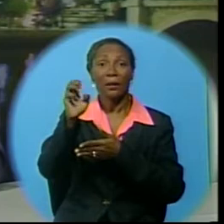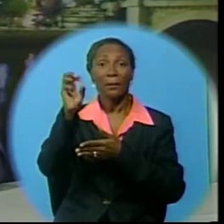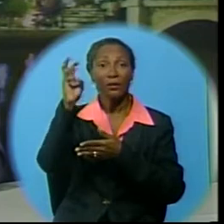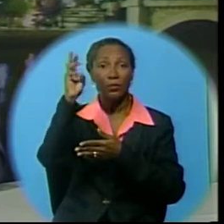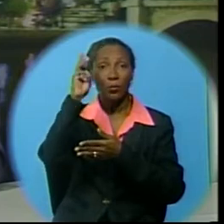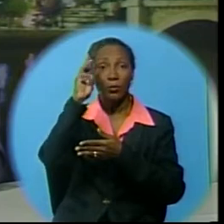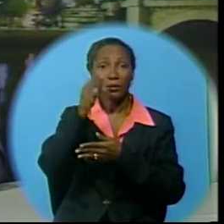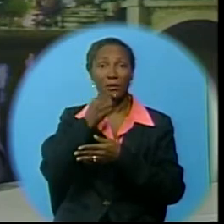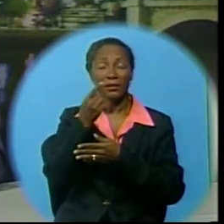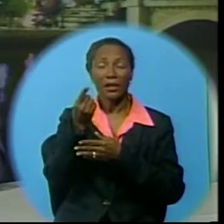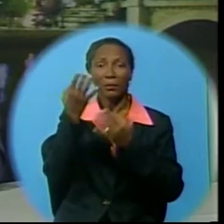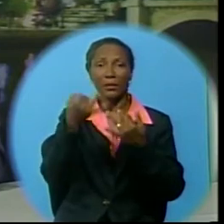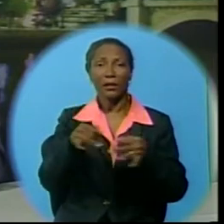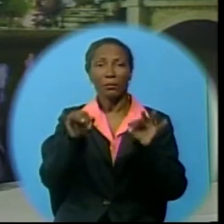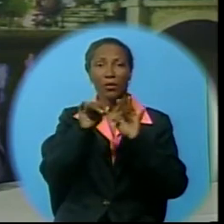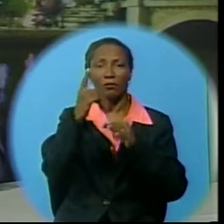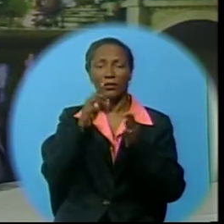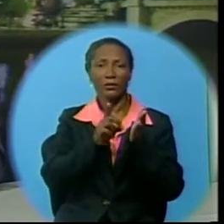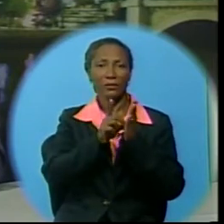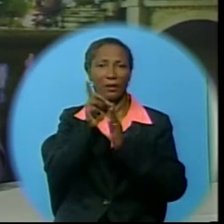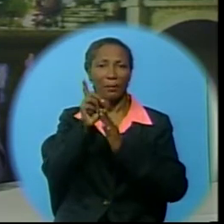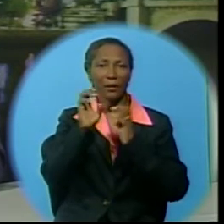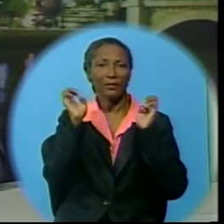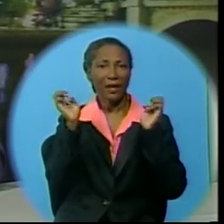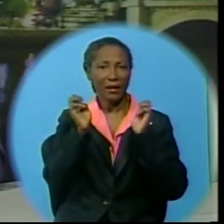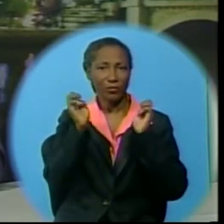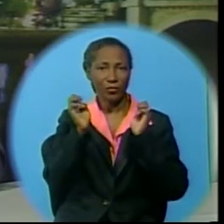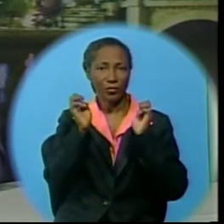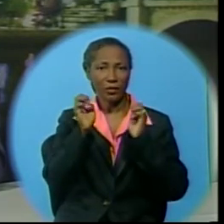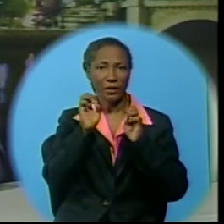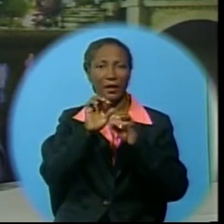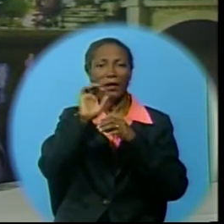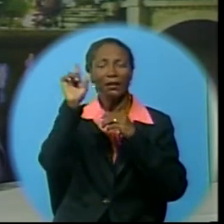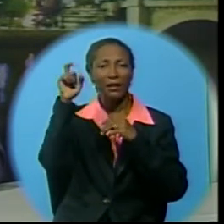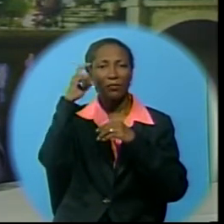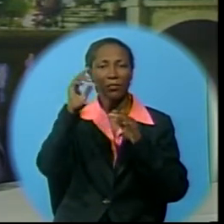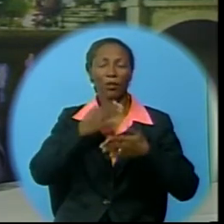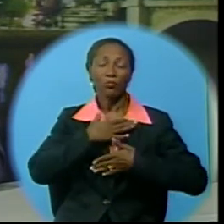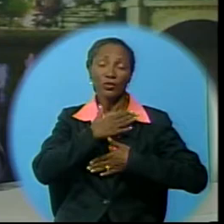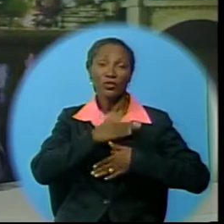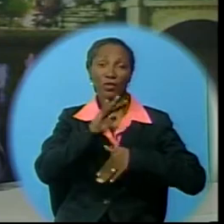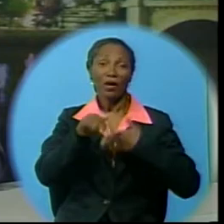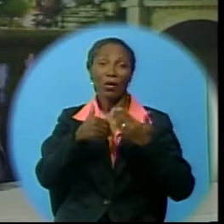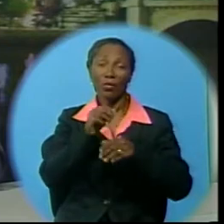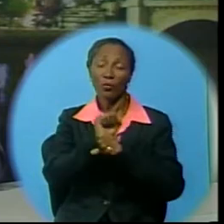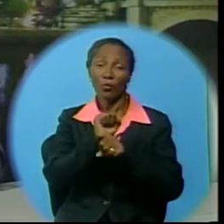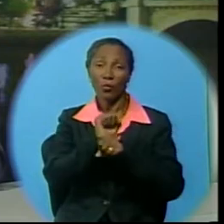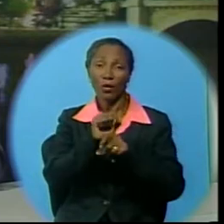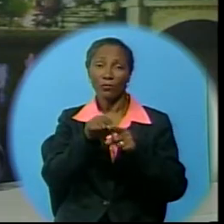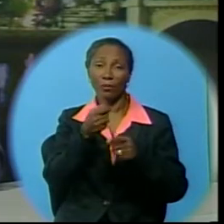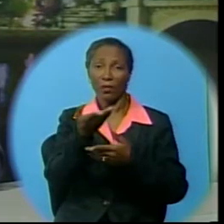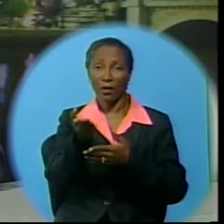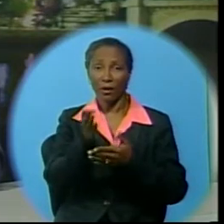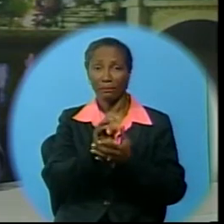of the energy sector, and government appreciates all of the work the association has been doing.